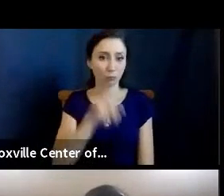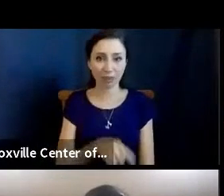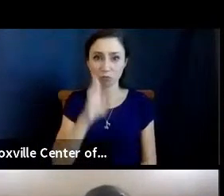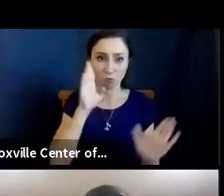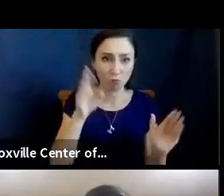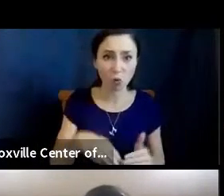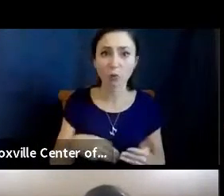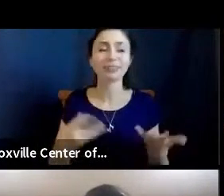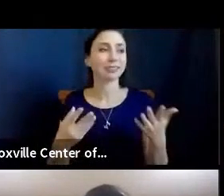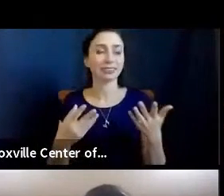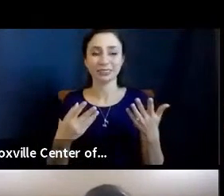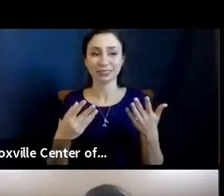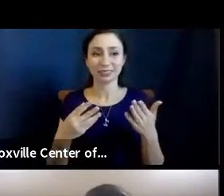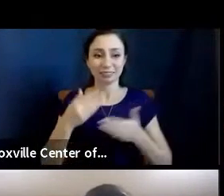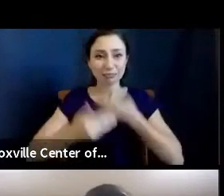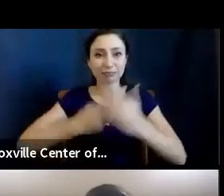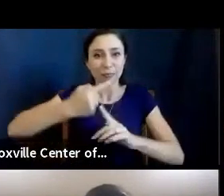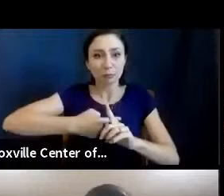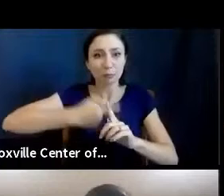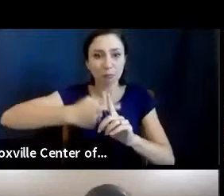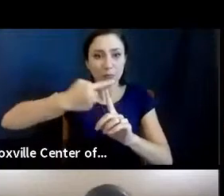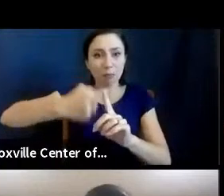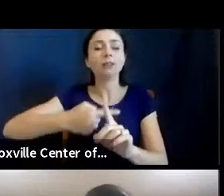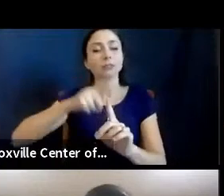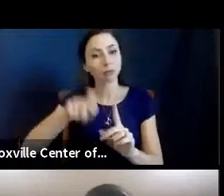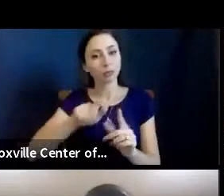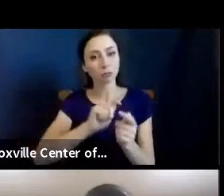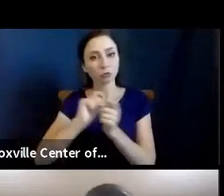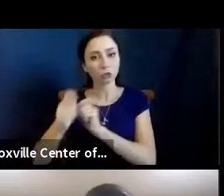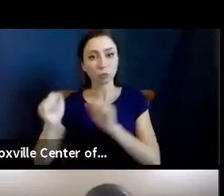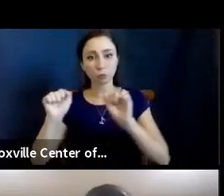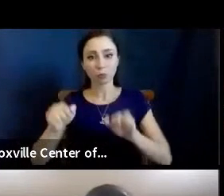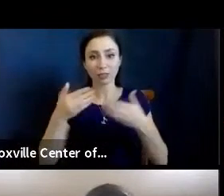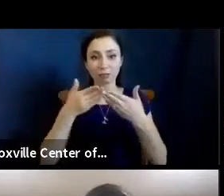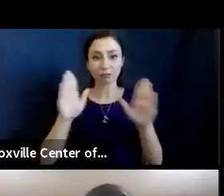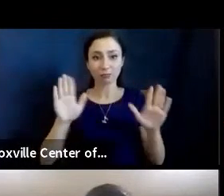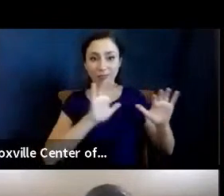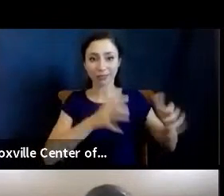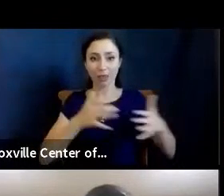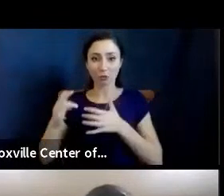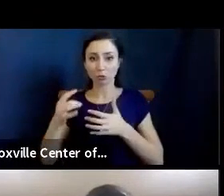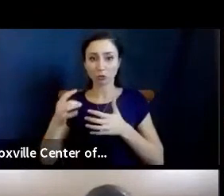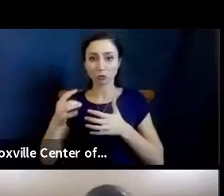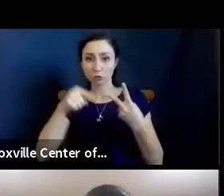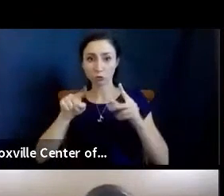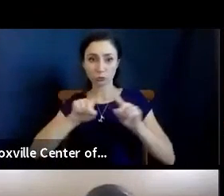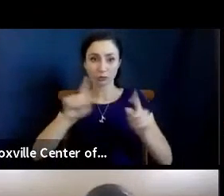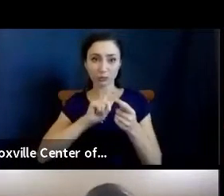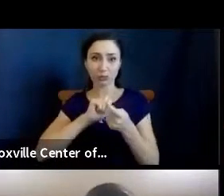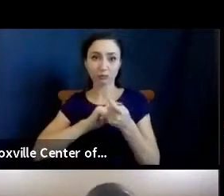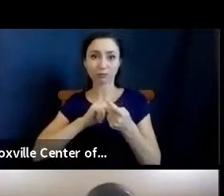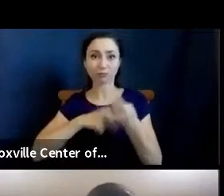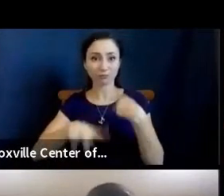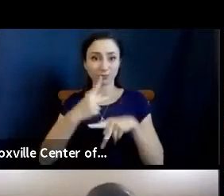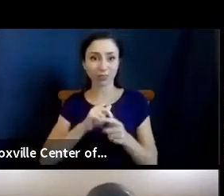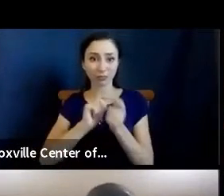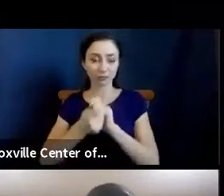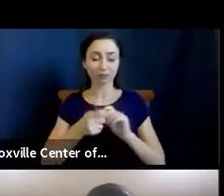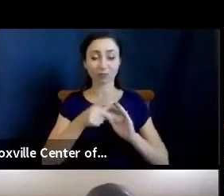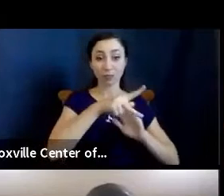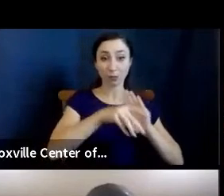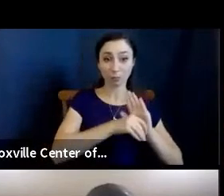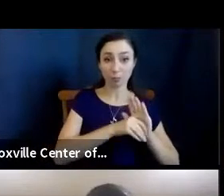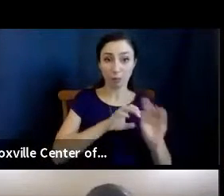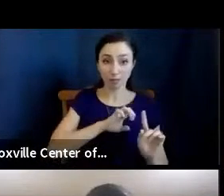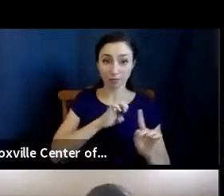were a number of changes, but we can broadly categorize those changes into two categories. One is there's changes in the policy environment, and